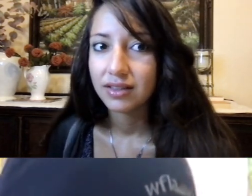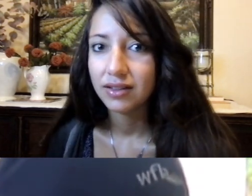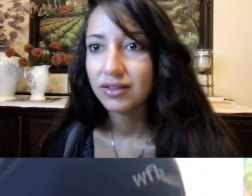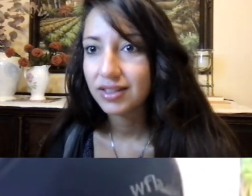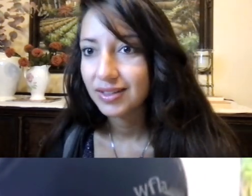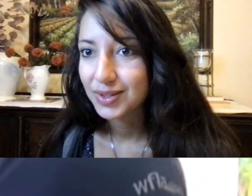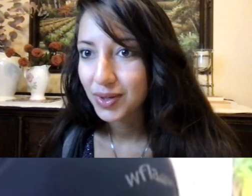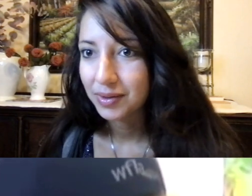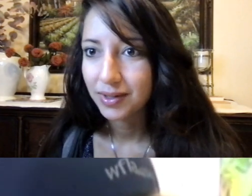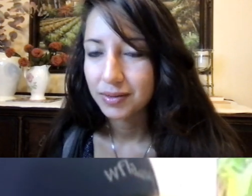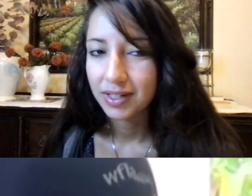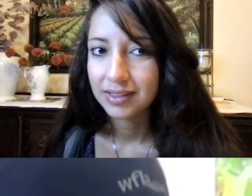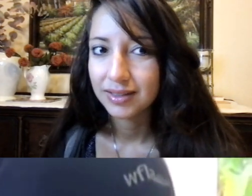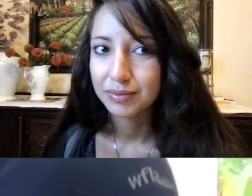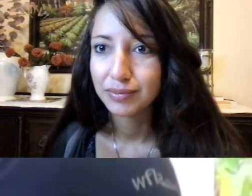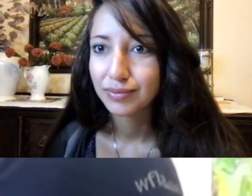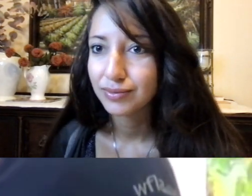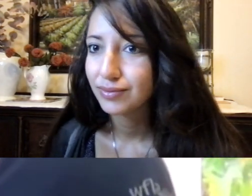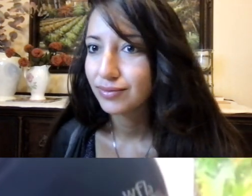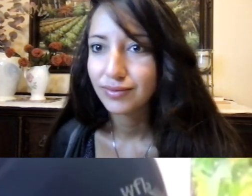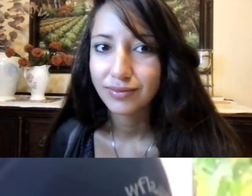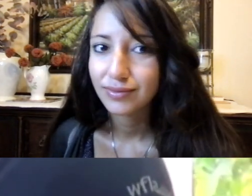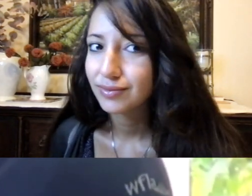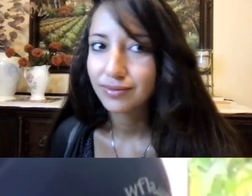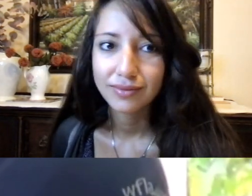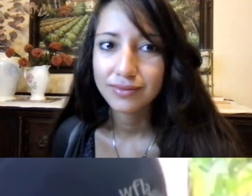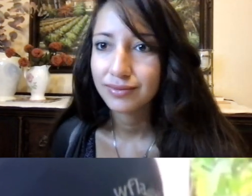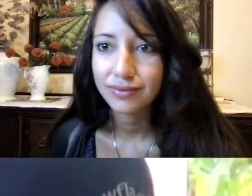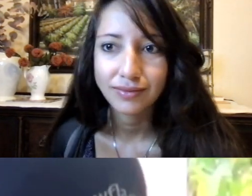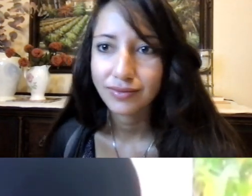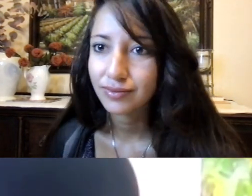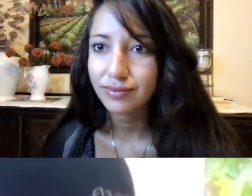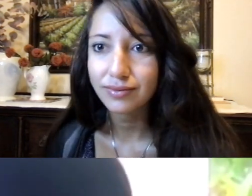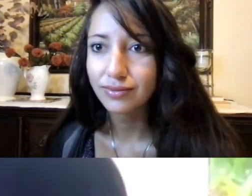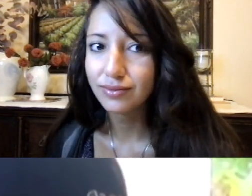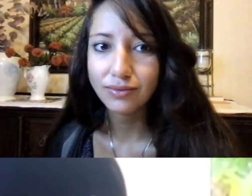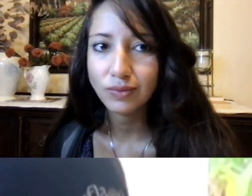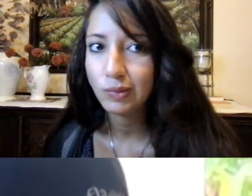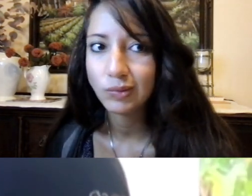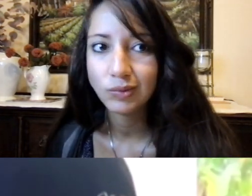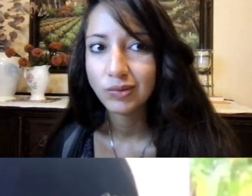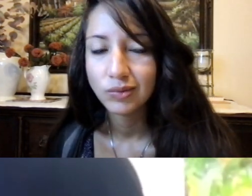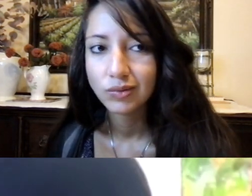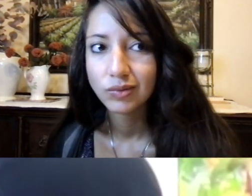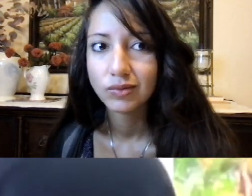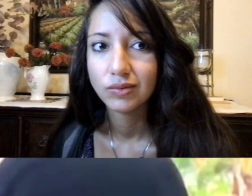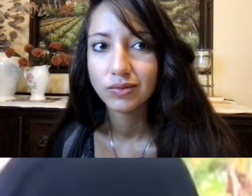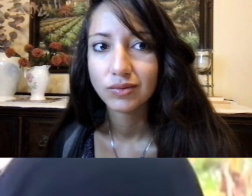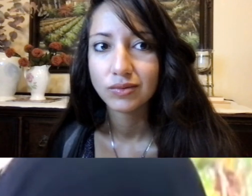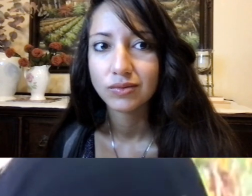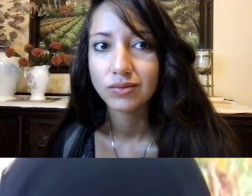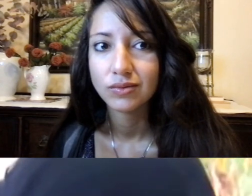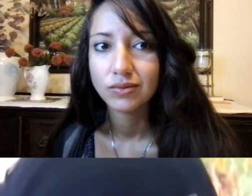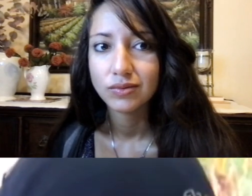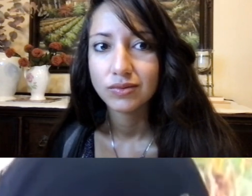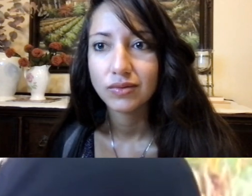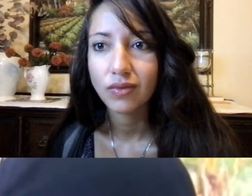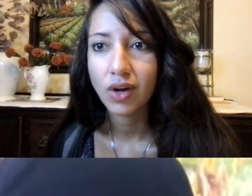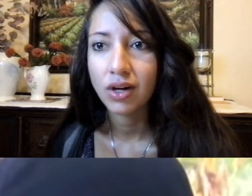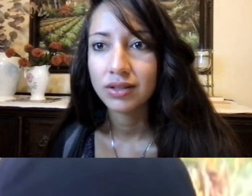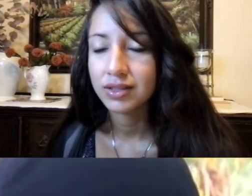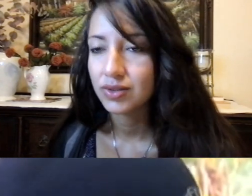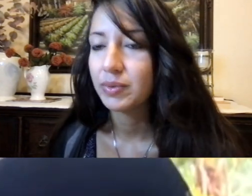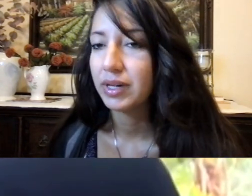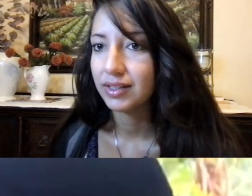renovated. Look at the drywall behind him. Really, the unfortunate part is we're about 95% done with the whole house